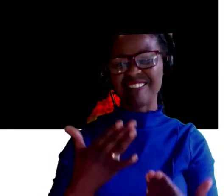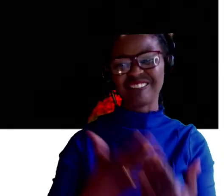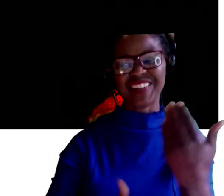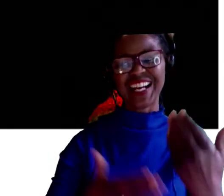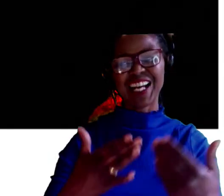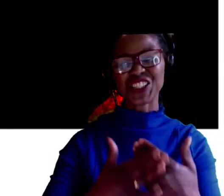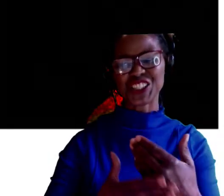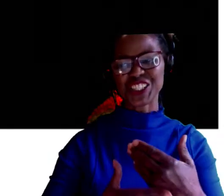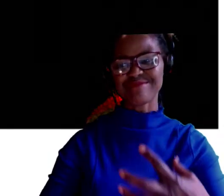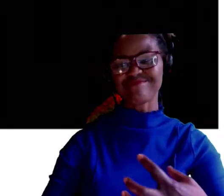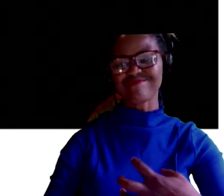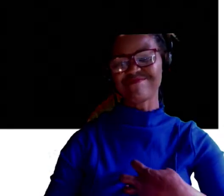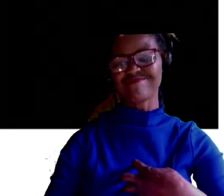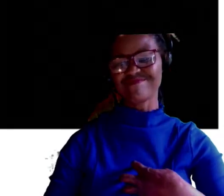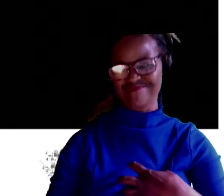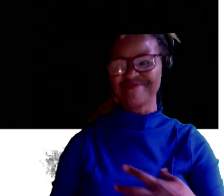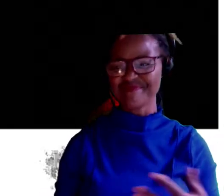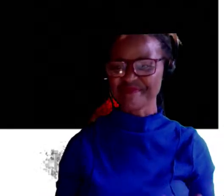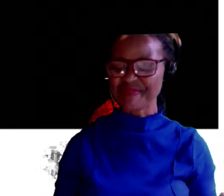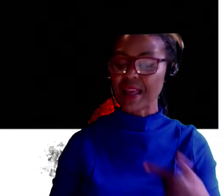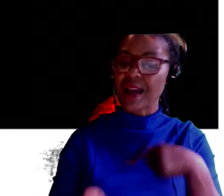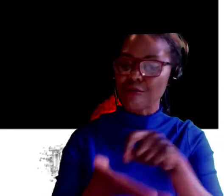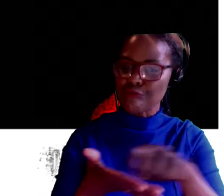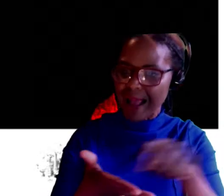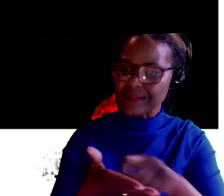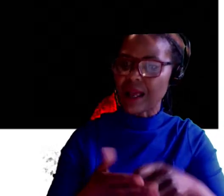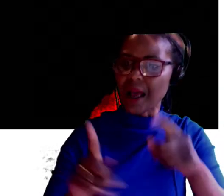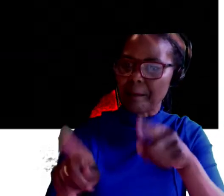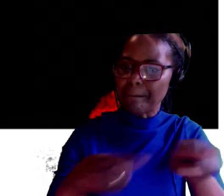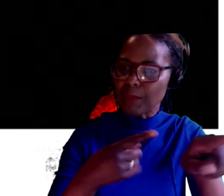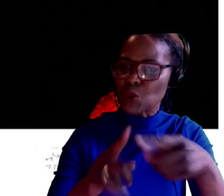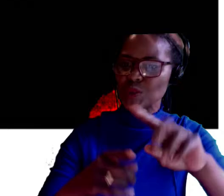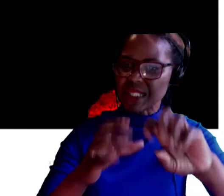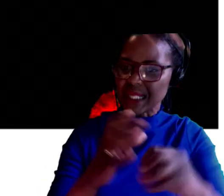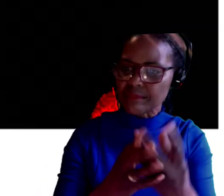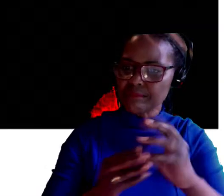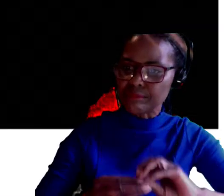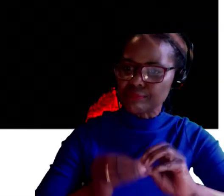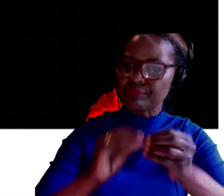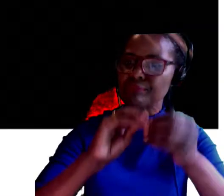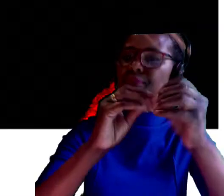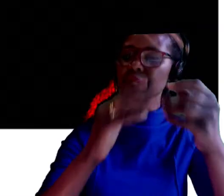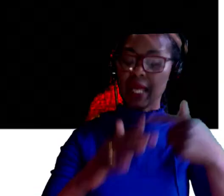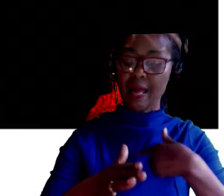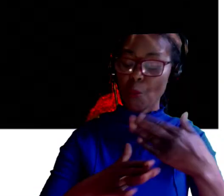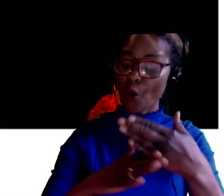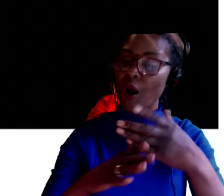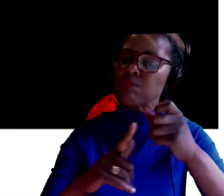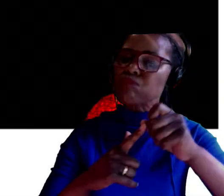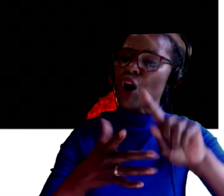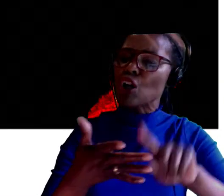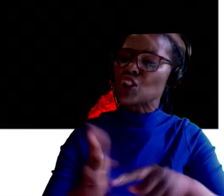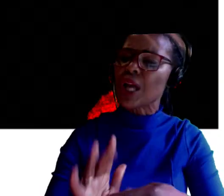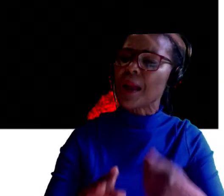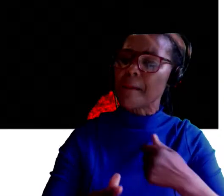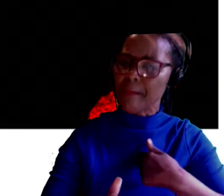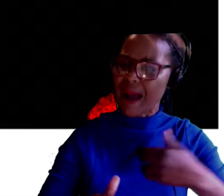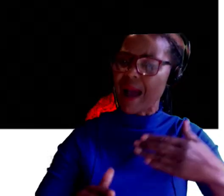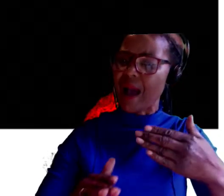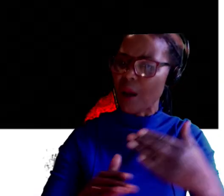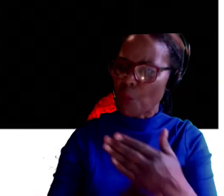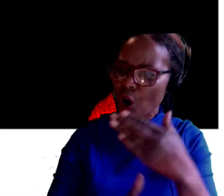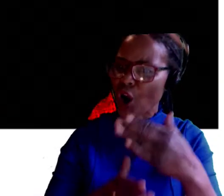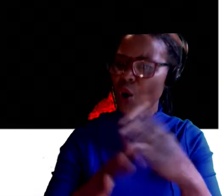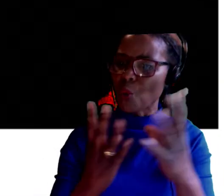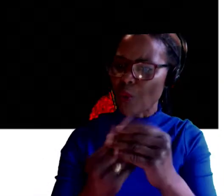So as mentioned, I'm a writer and composer. I work a lot these days in projects where my job merges dramatic